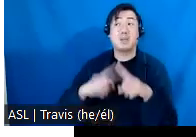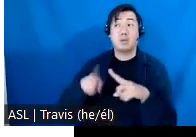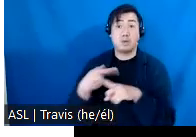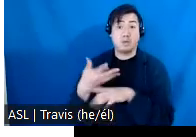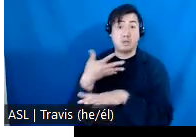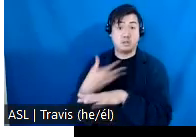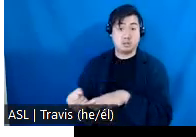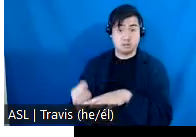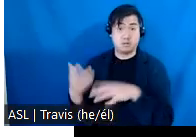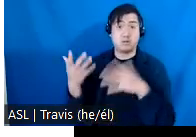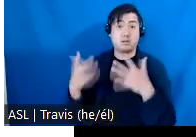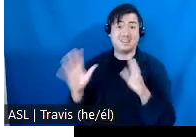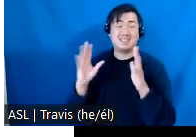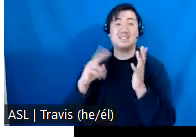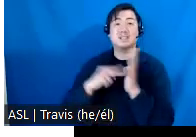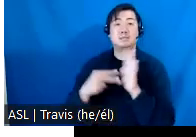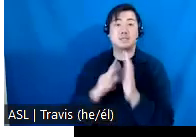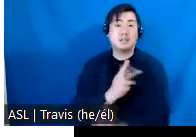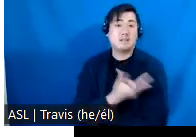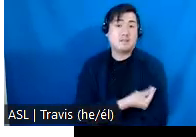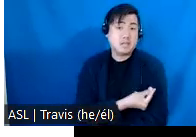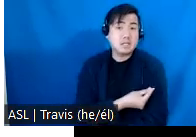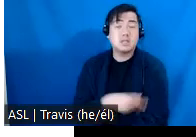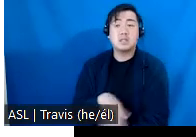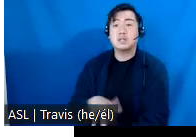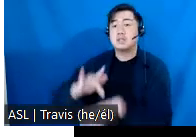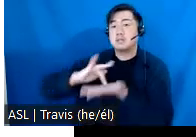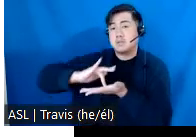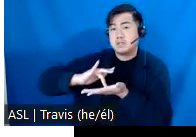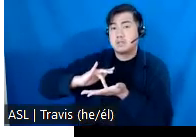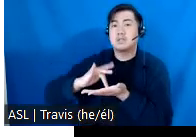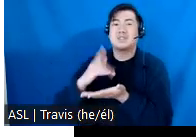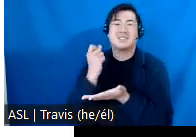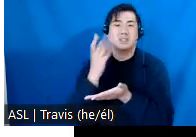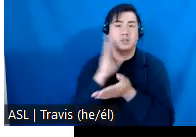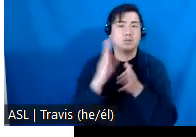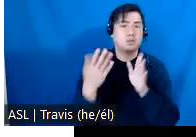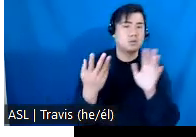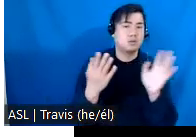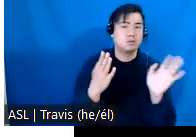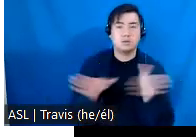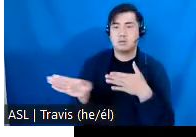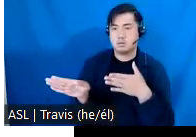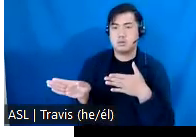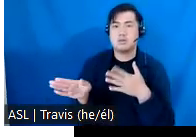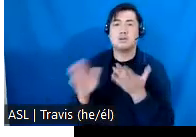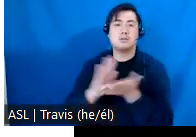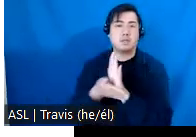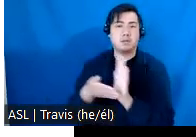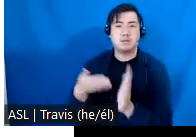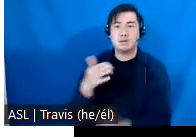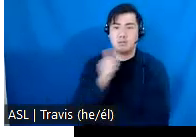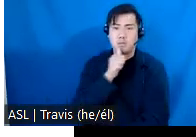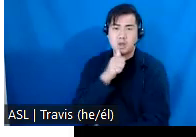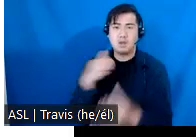out, the vaccines and the treatments are going to shift to the private market. And this is kind of on par to